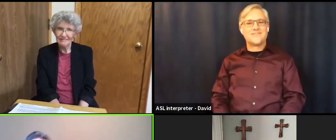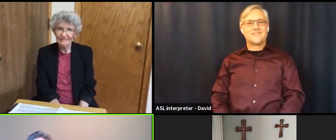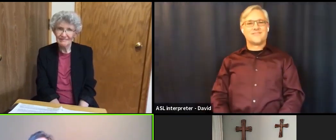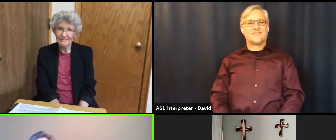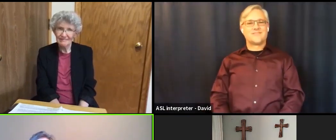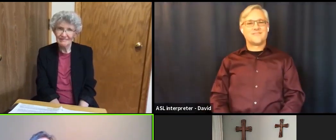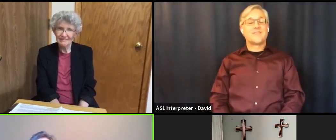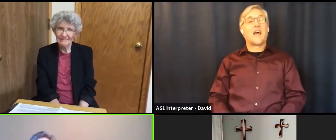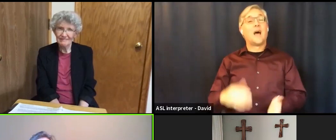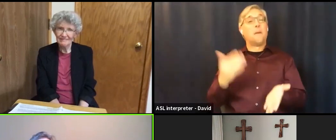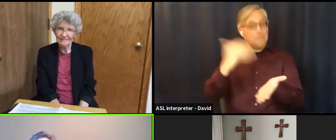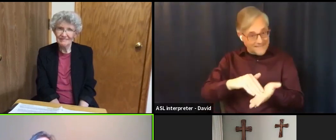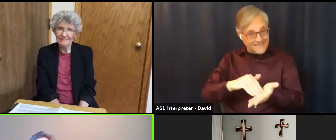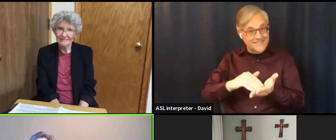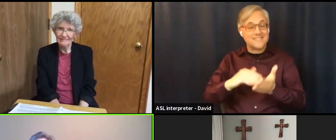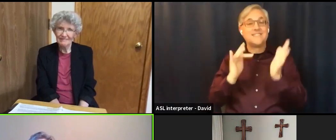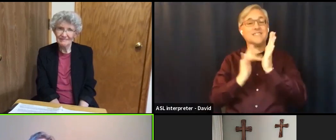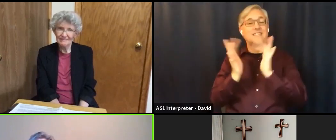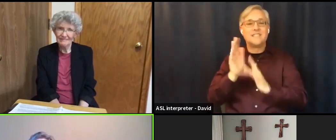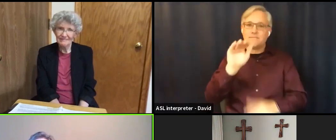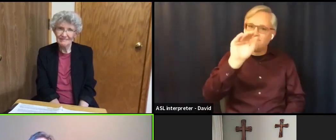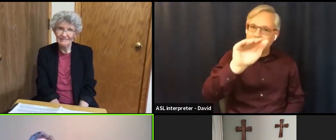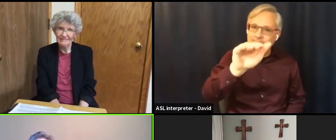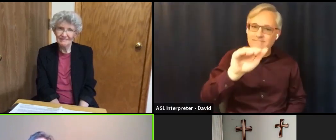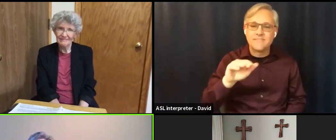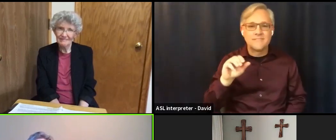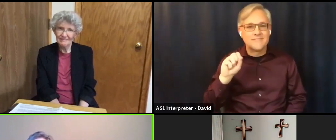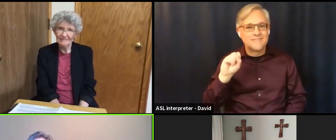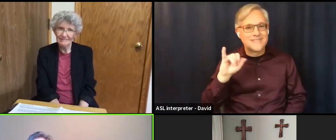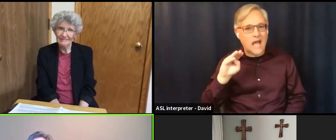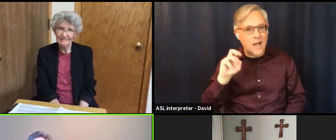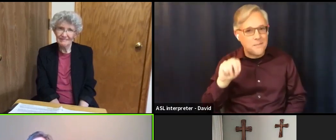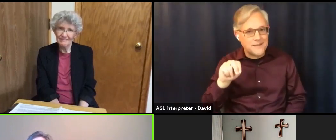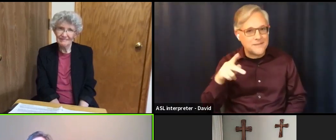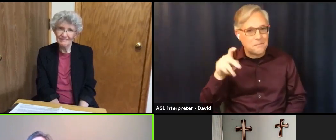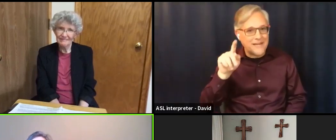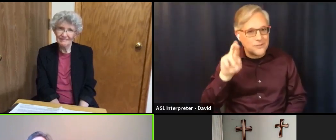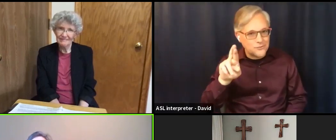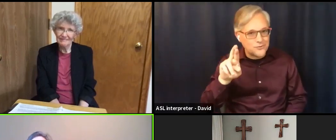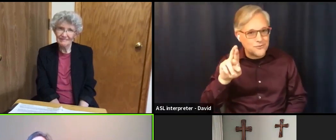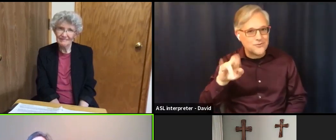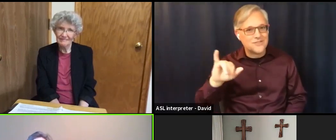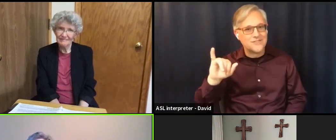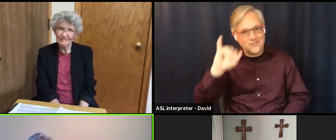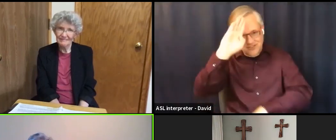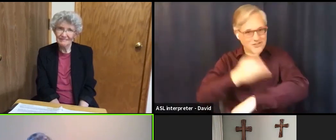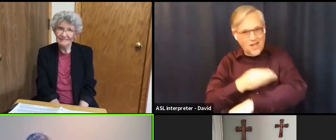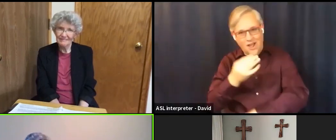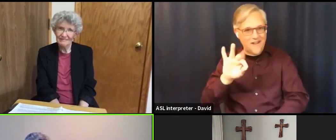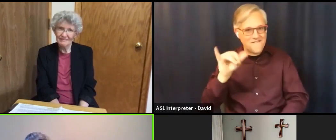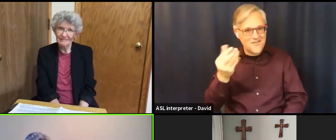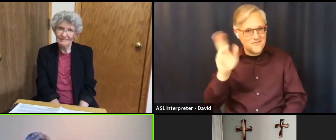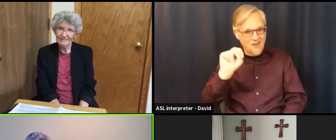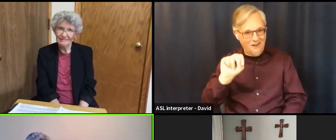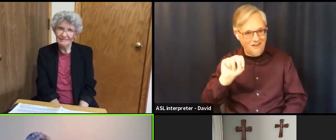So Jesus says again, Simon Peter, son of John, do you love